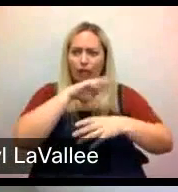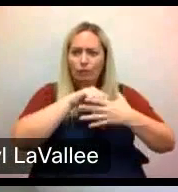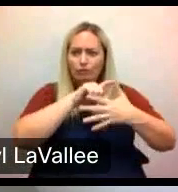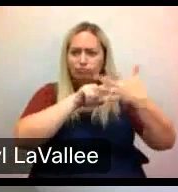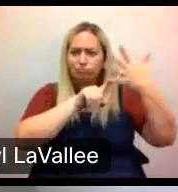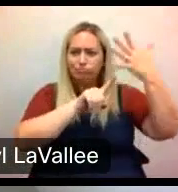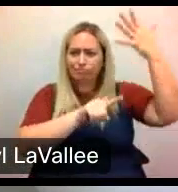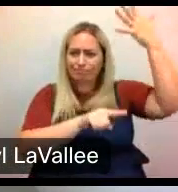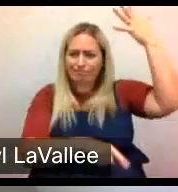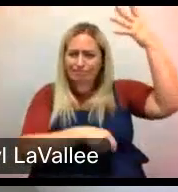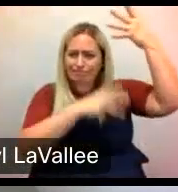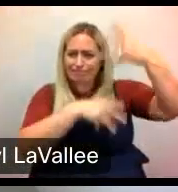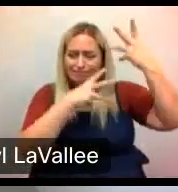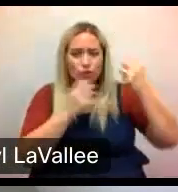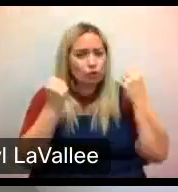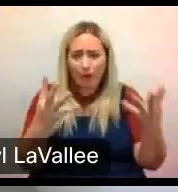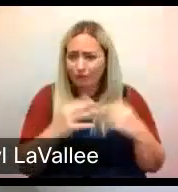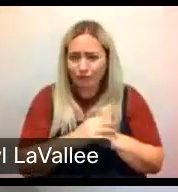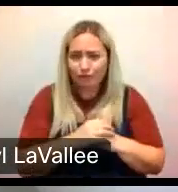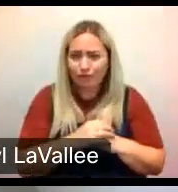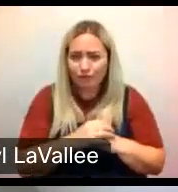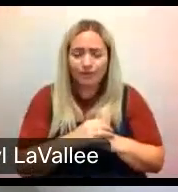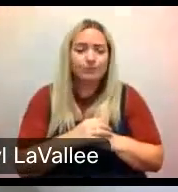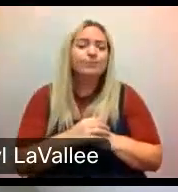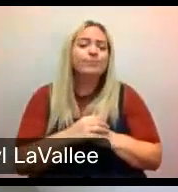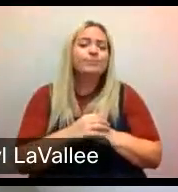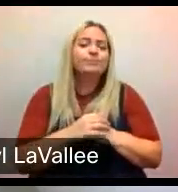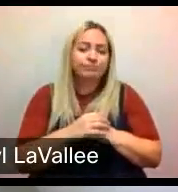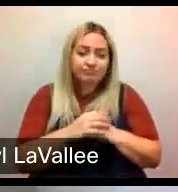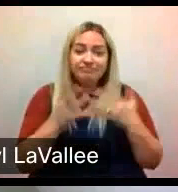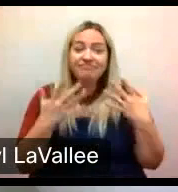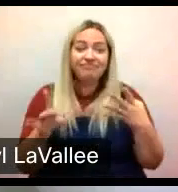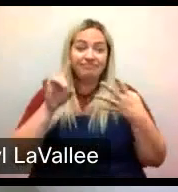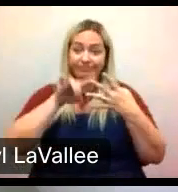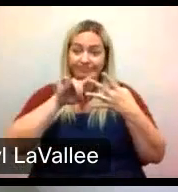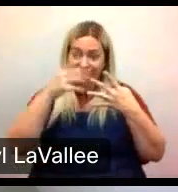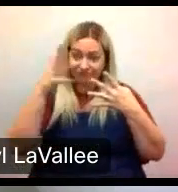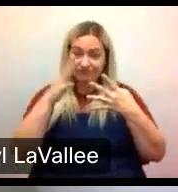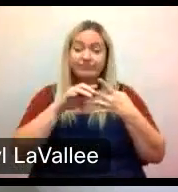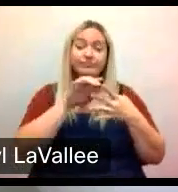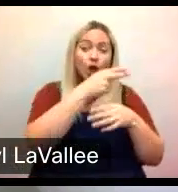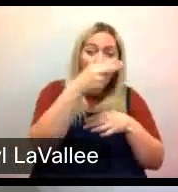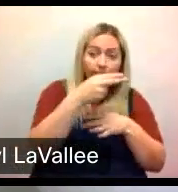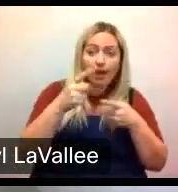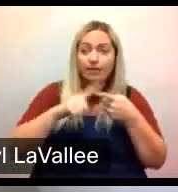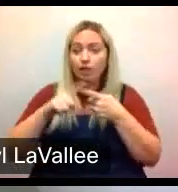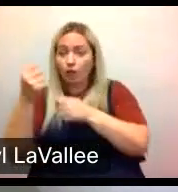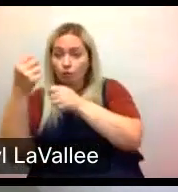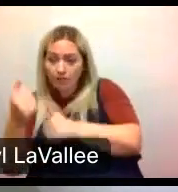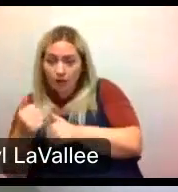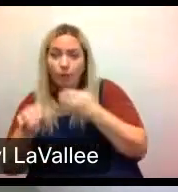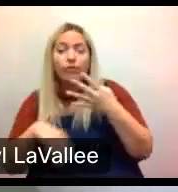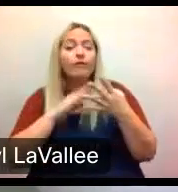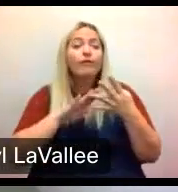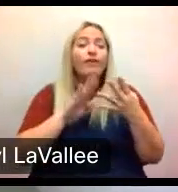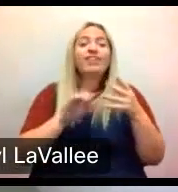many details or too much context. Once you've done that crossing out and highlighting, it's good to get that first statement out of the